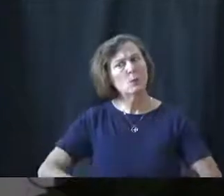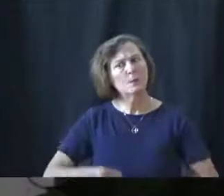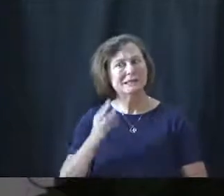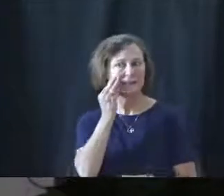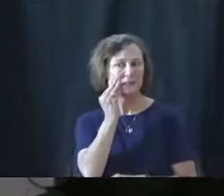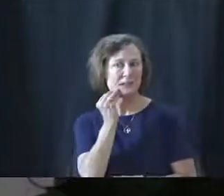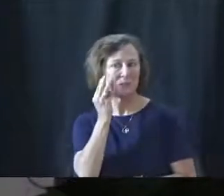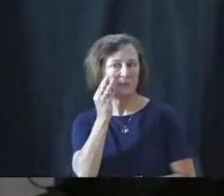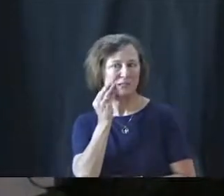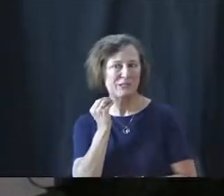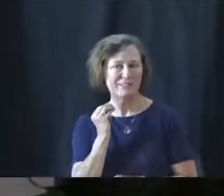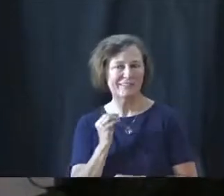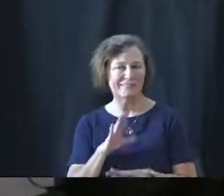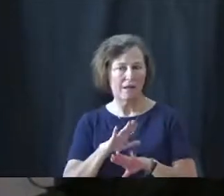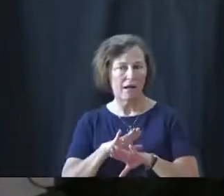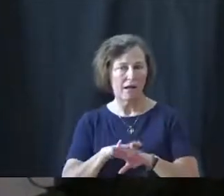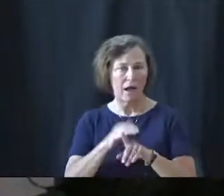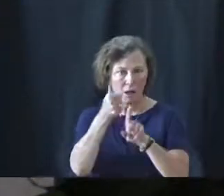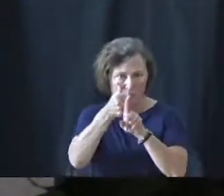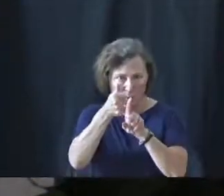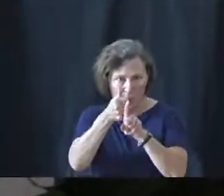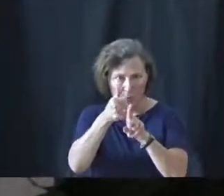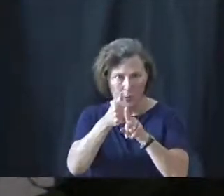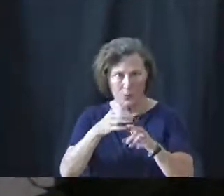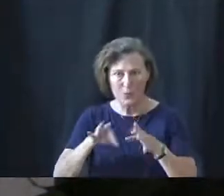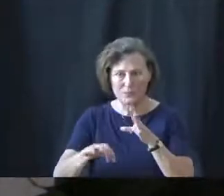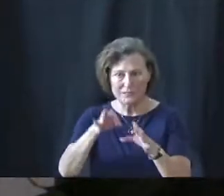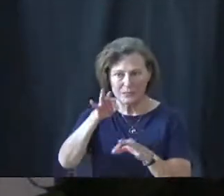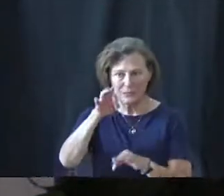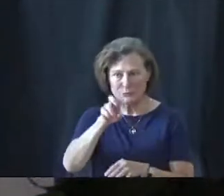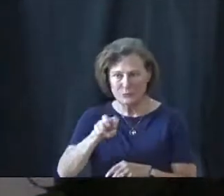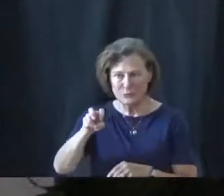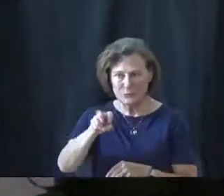experience and are on your own spiritual journeys.